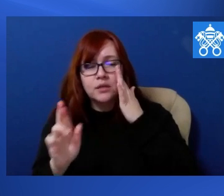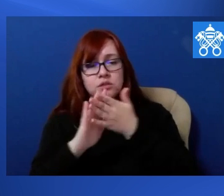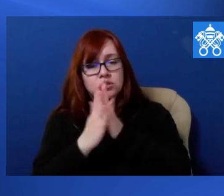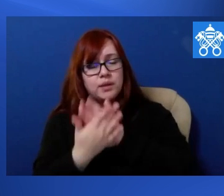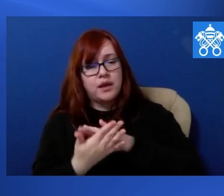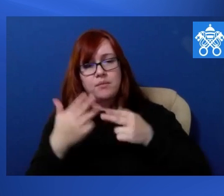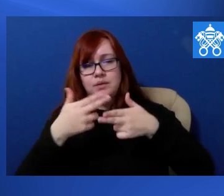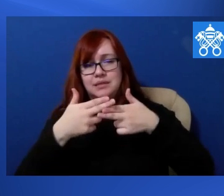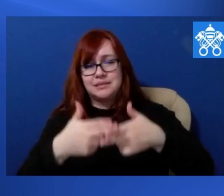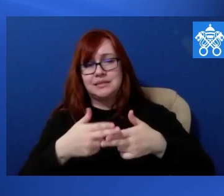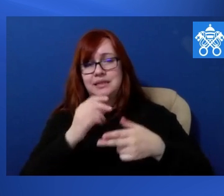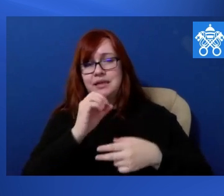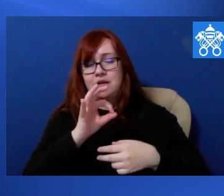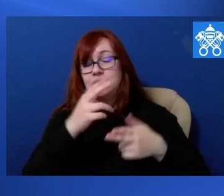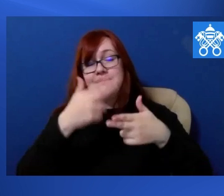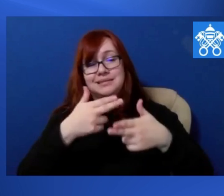We all know